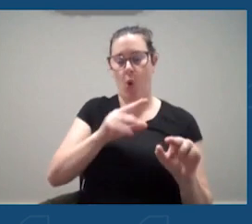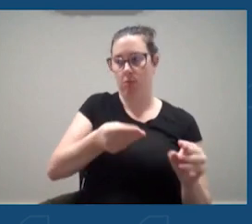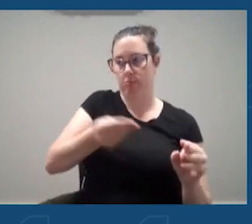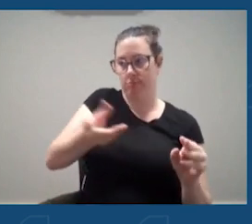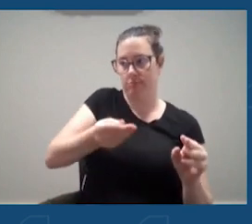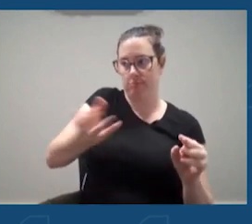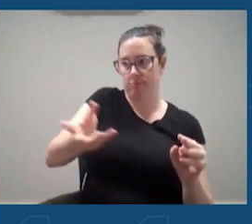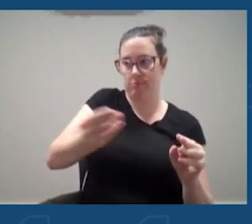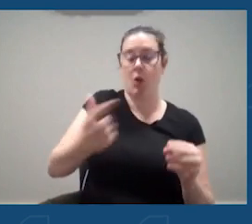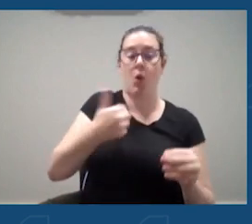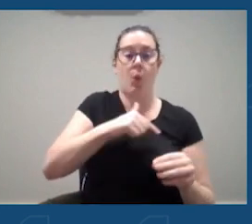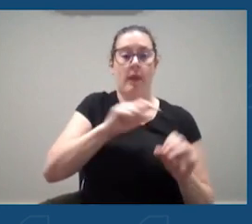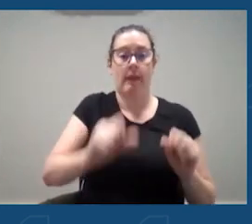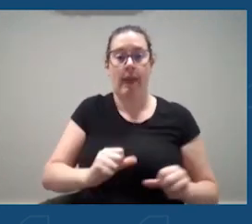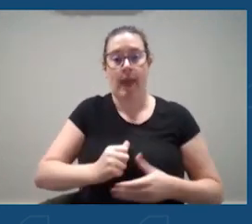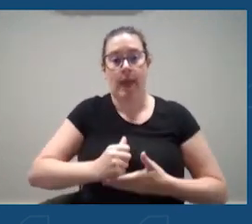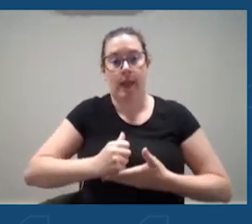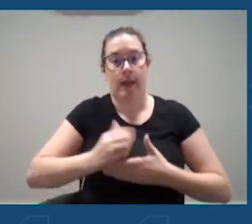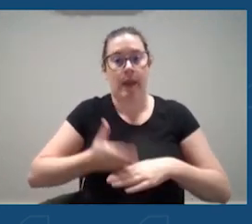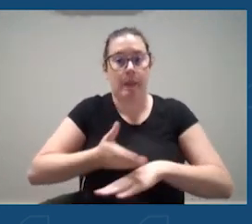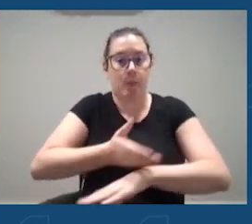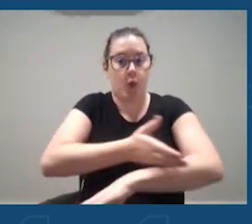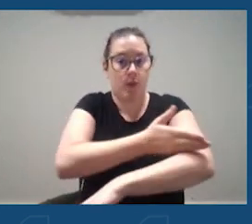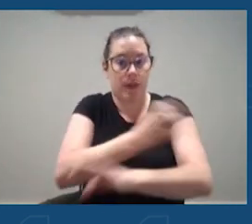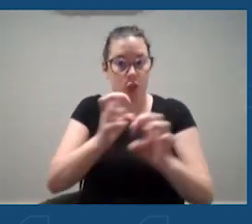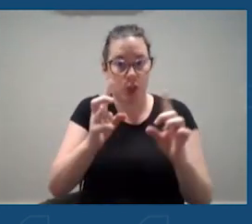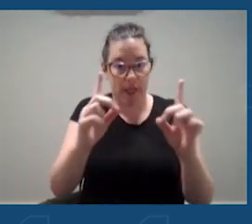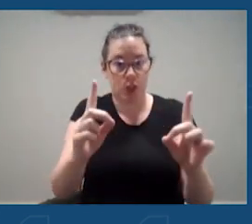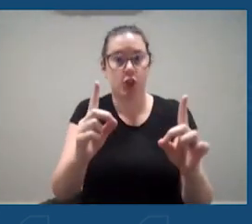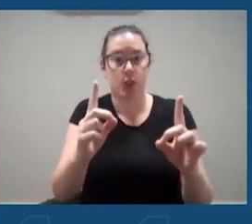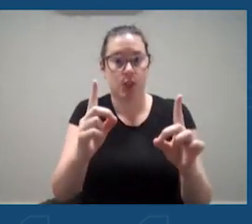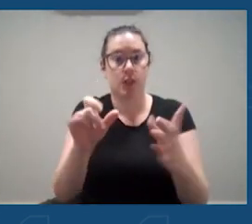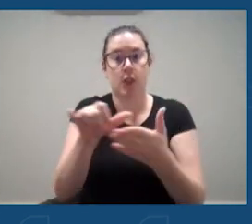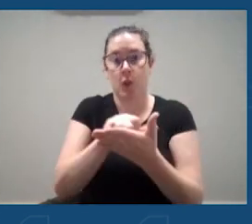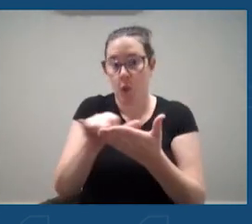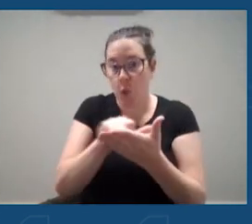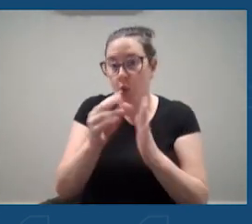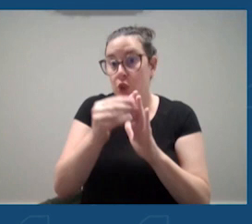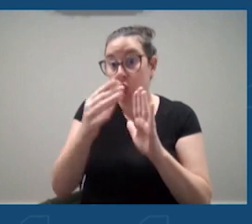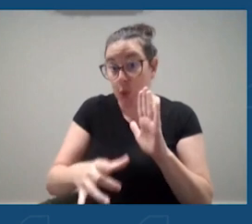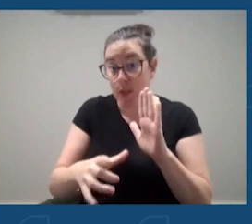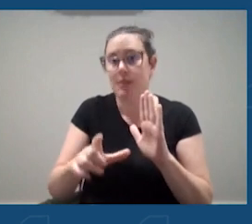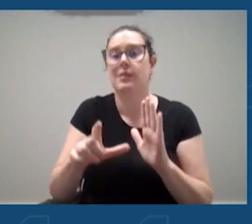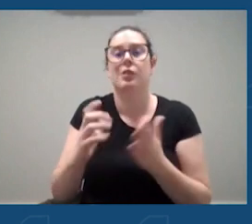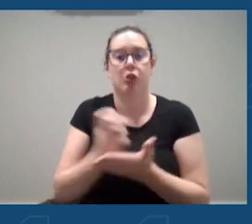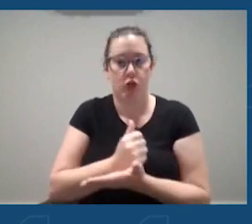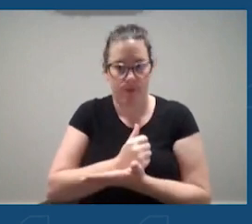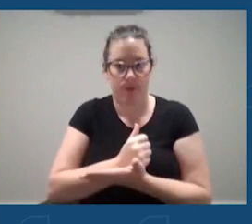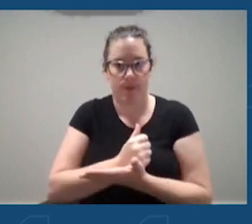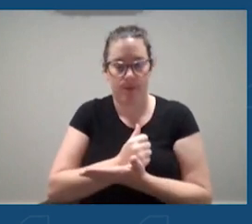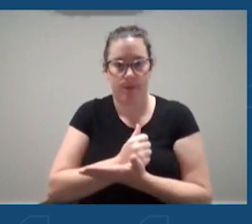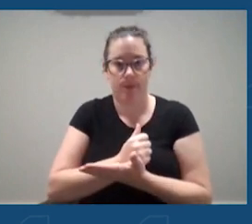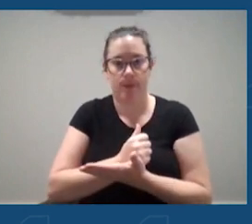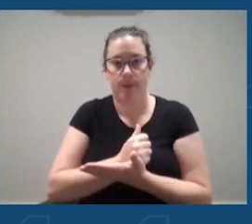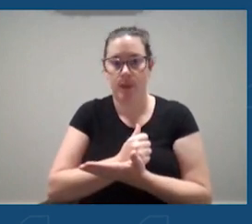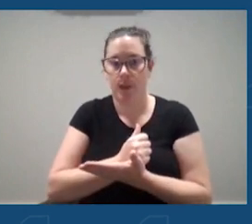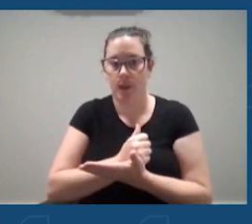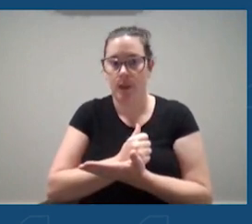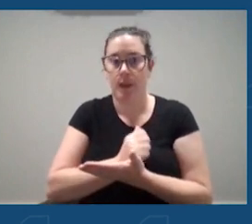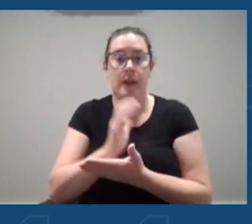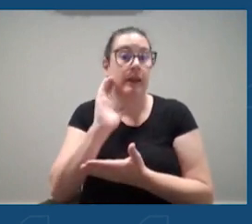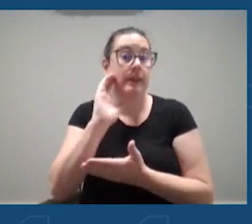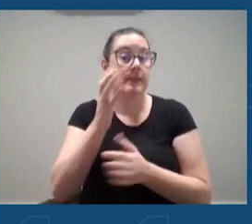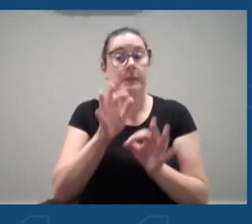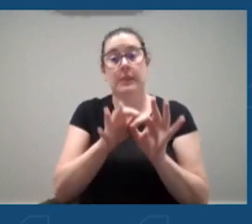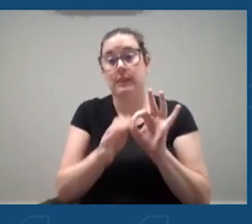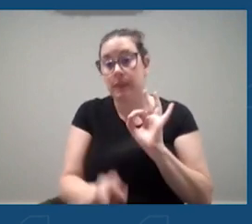to improve the education New York students deserve. It was a seemingly simple and